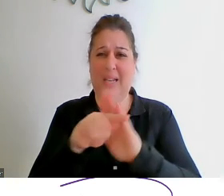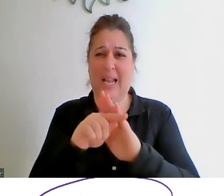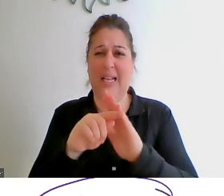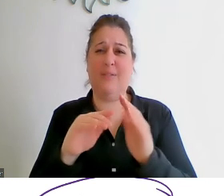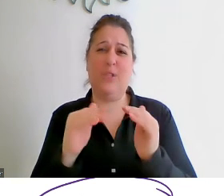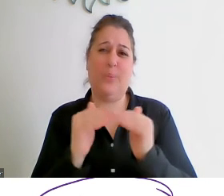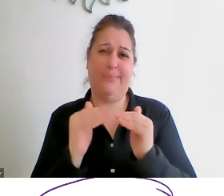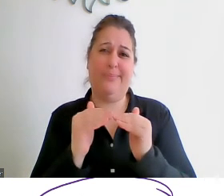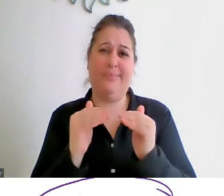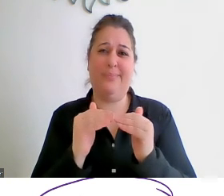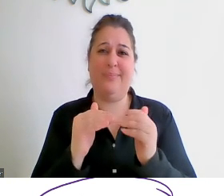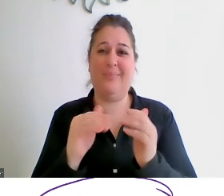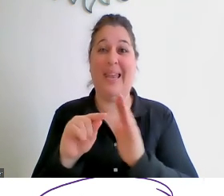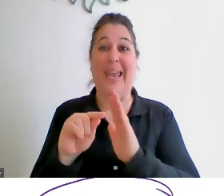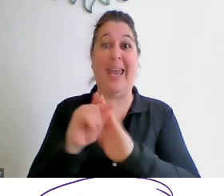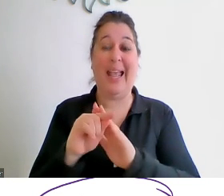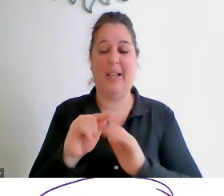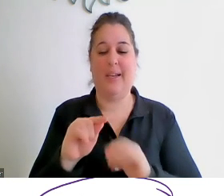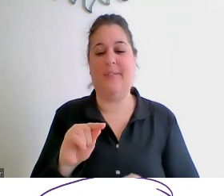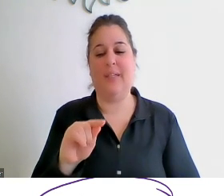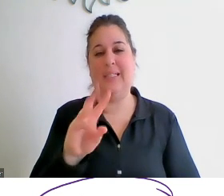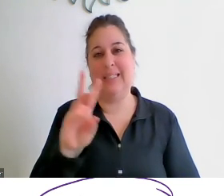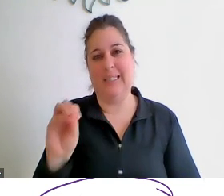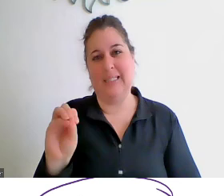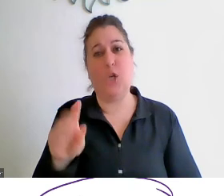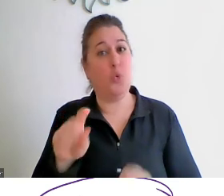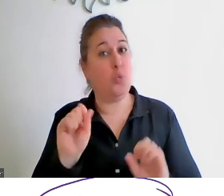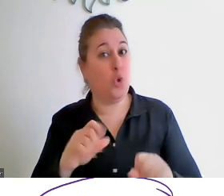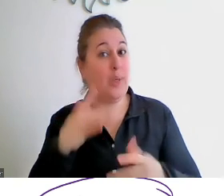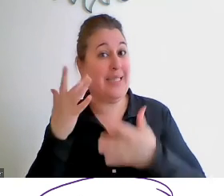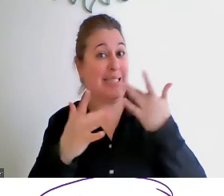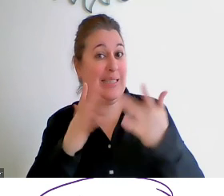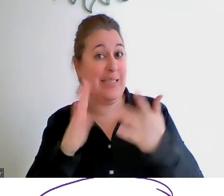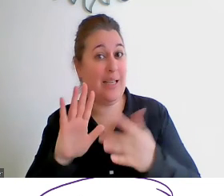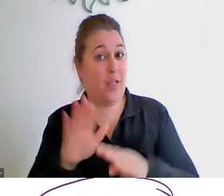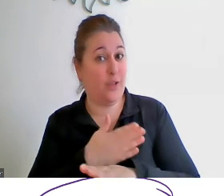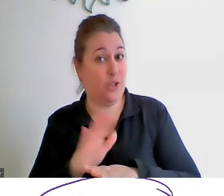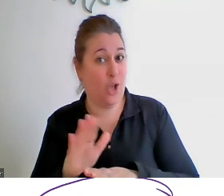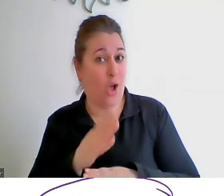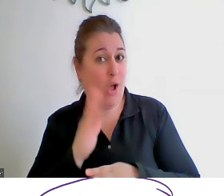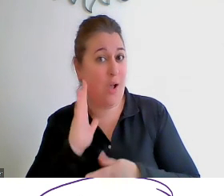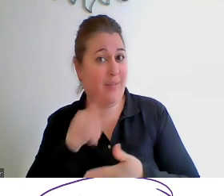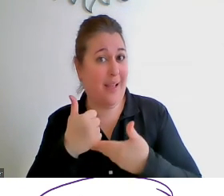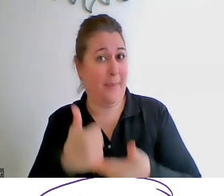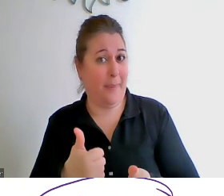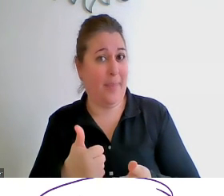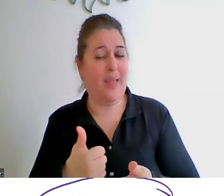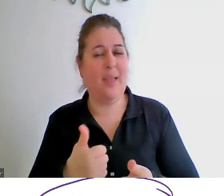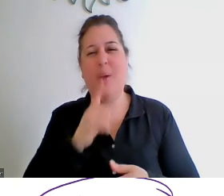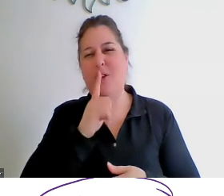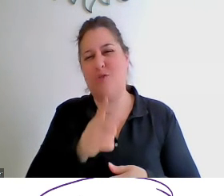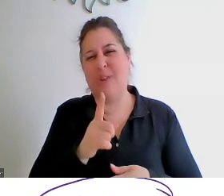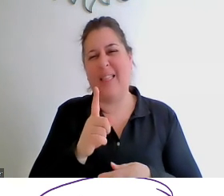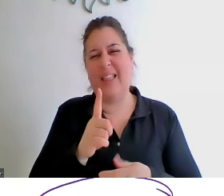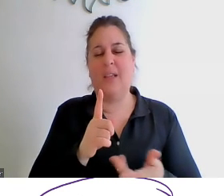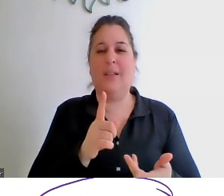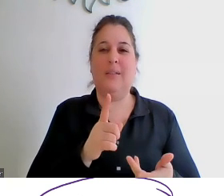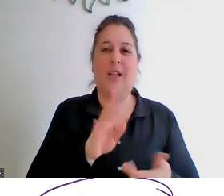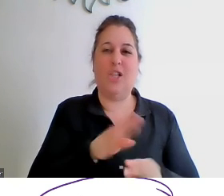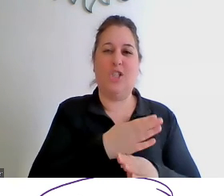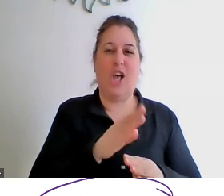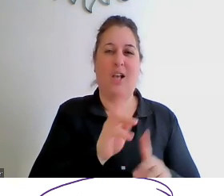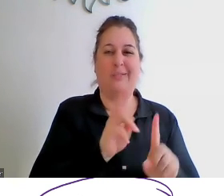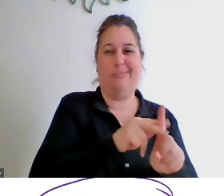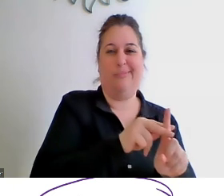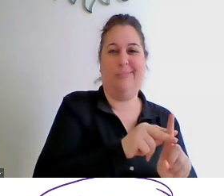with negative. And look, they're different signs, so we make it a negative. You can also use a song here to try to